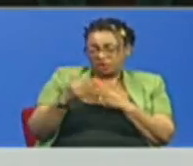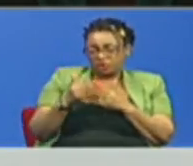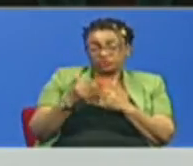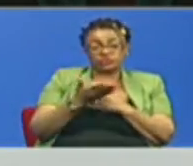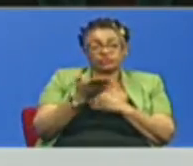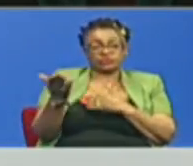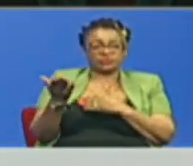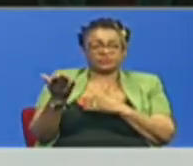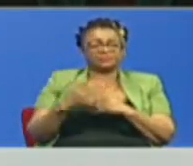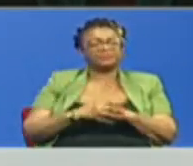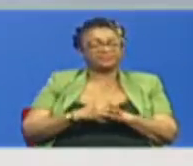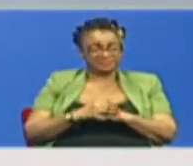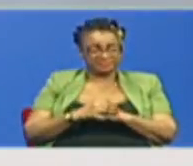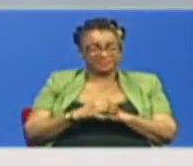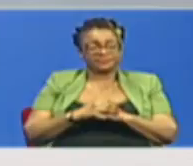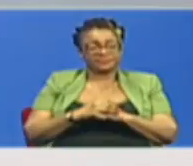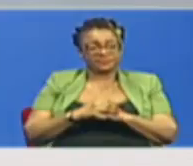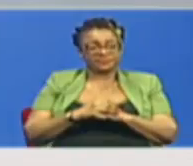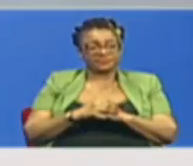to you, Smriti.